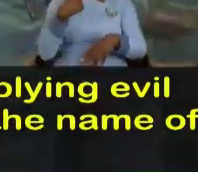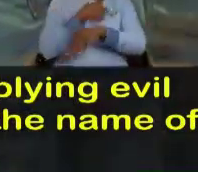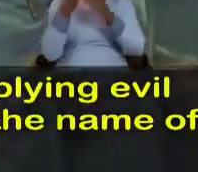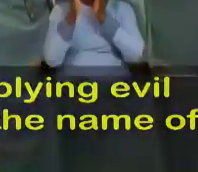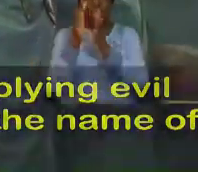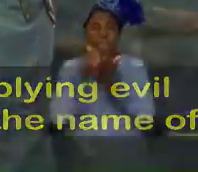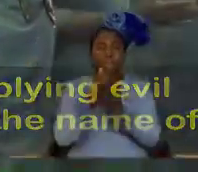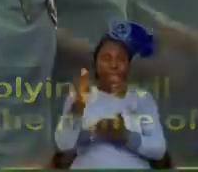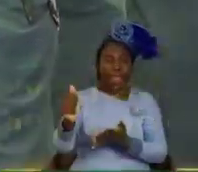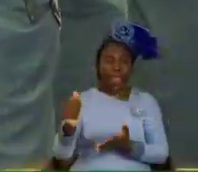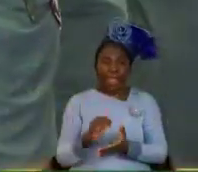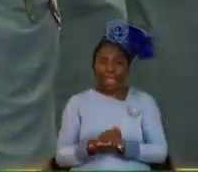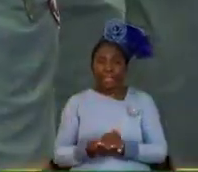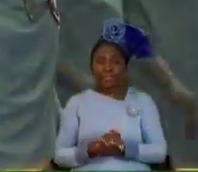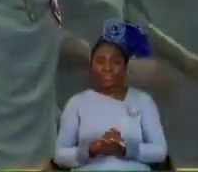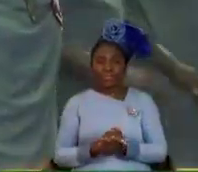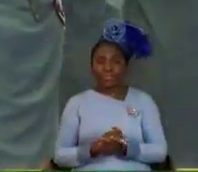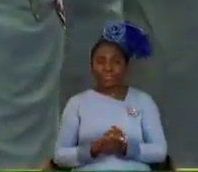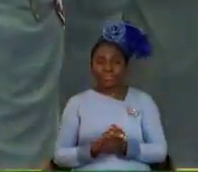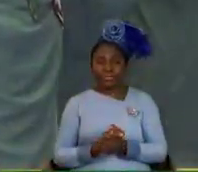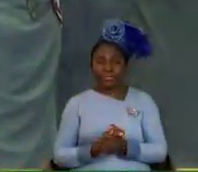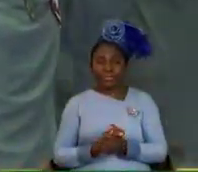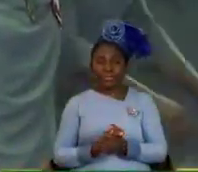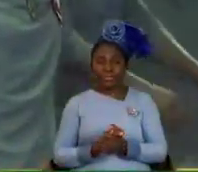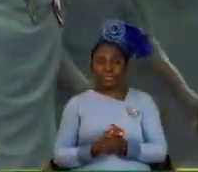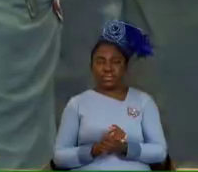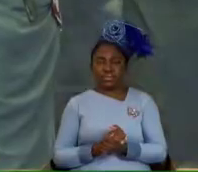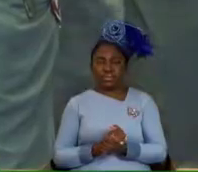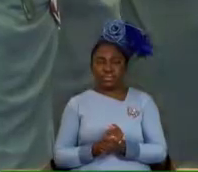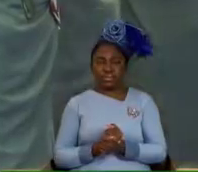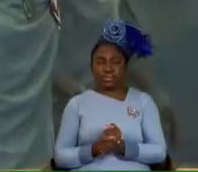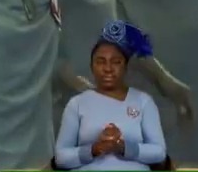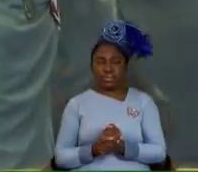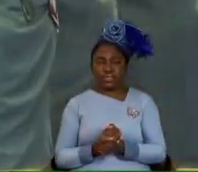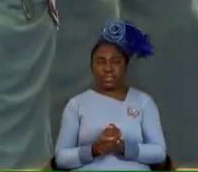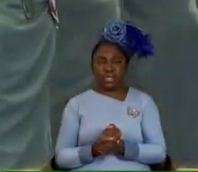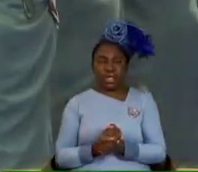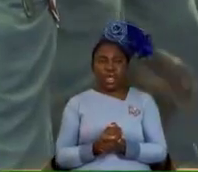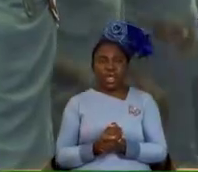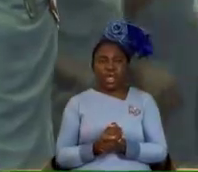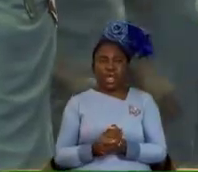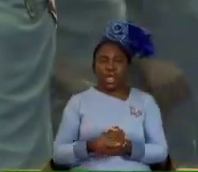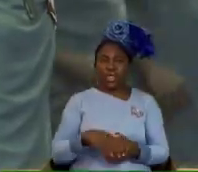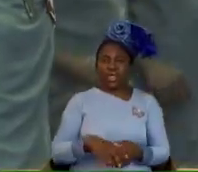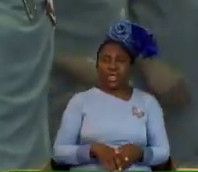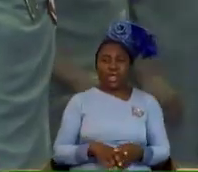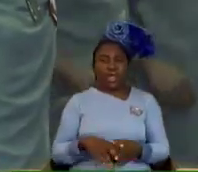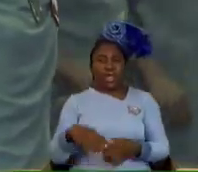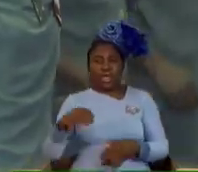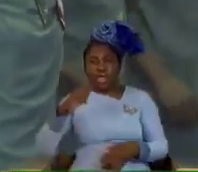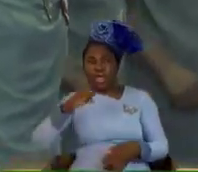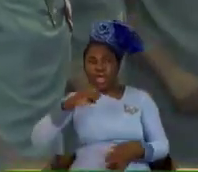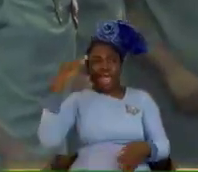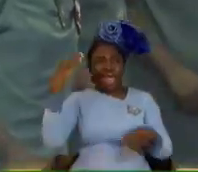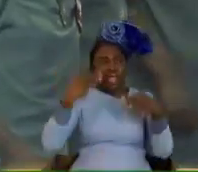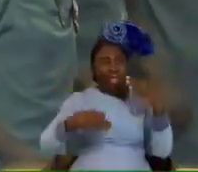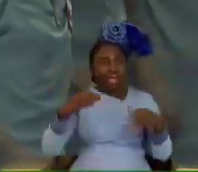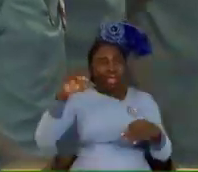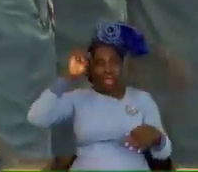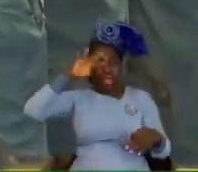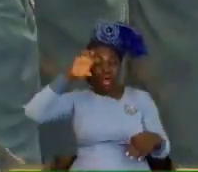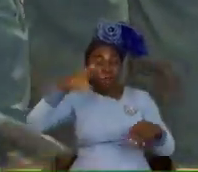Ni oruko Jesu. Cover judgment against my life. Idaju aju aje.